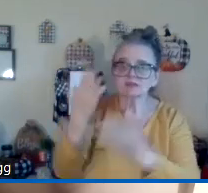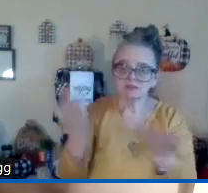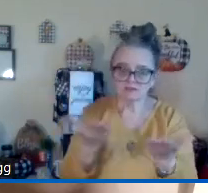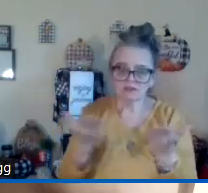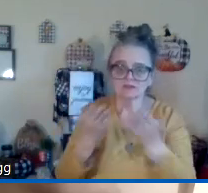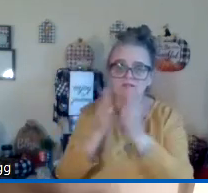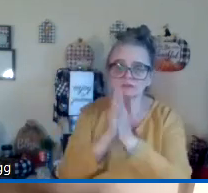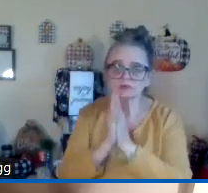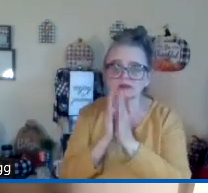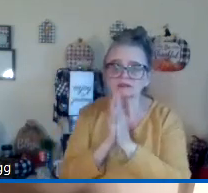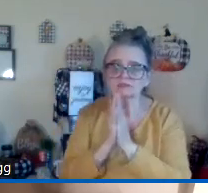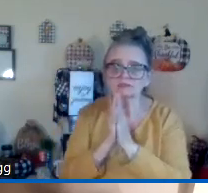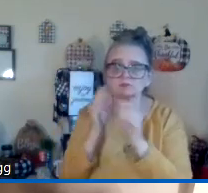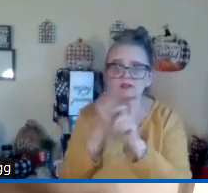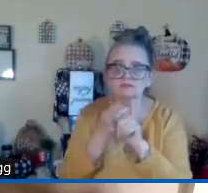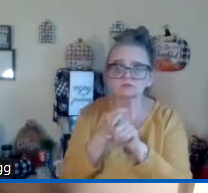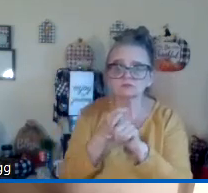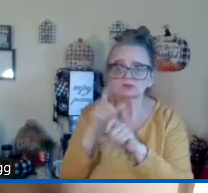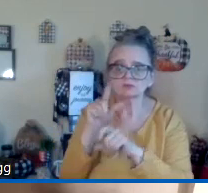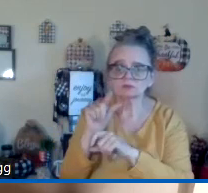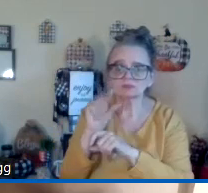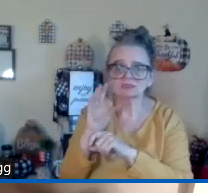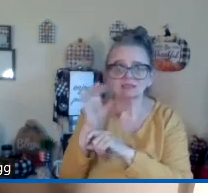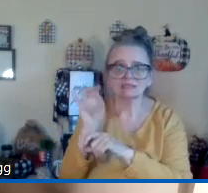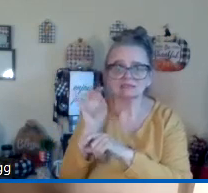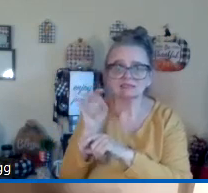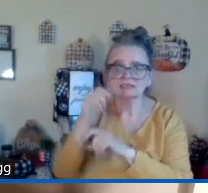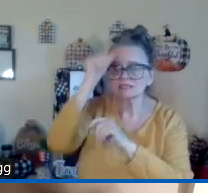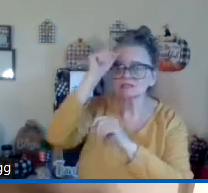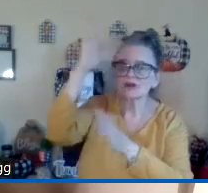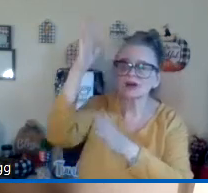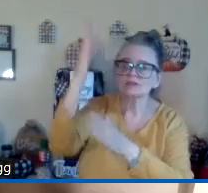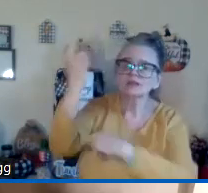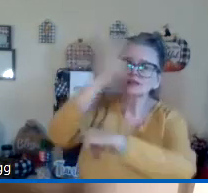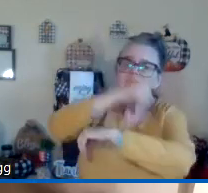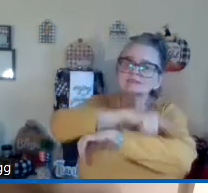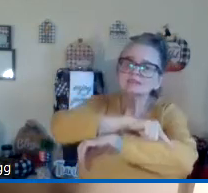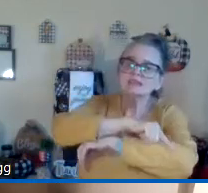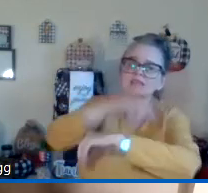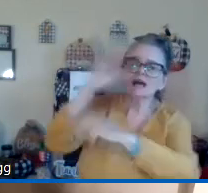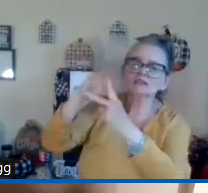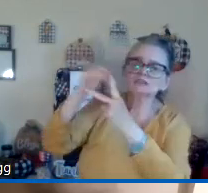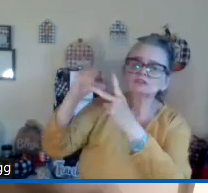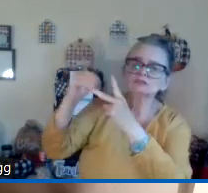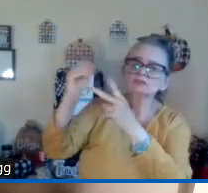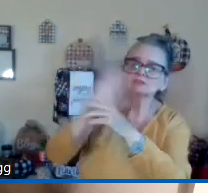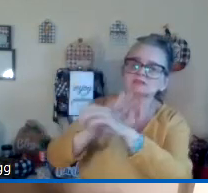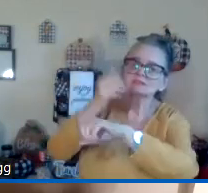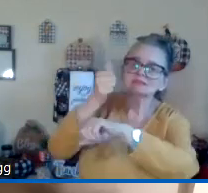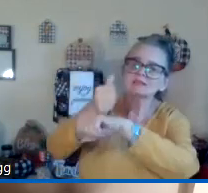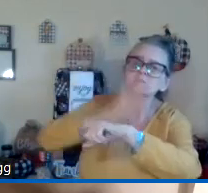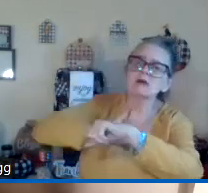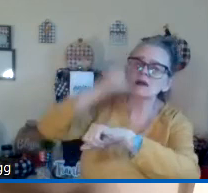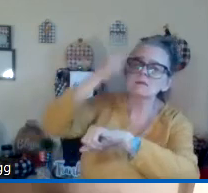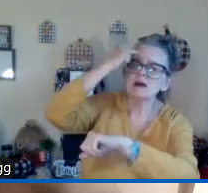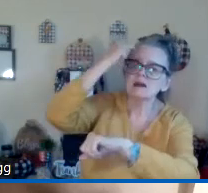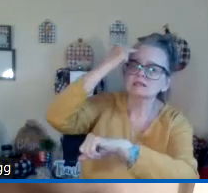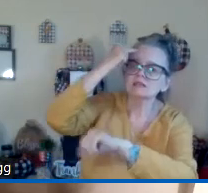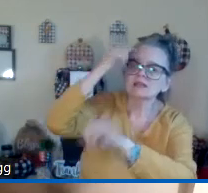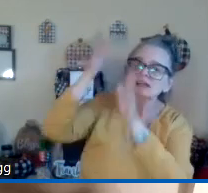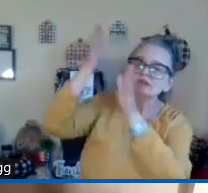doing wrong to the others. You see that? Whether it be in your workplace, you might become jealous